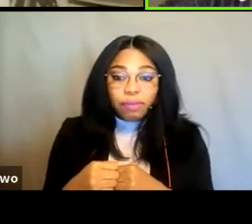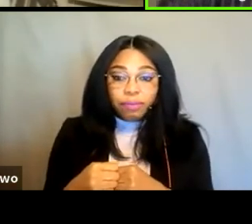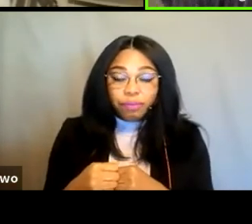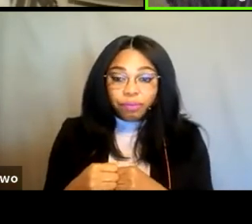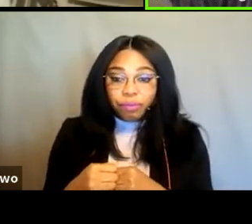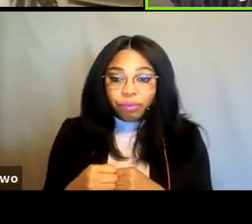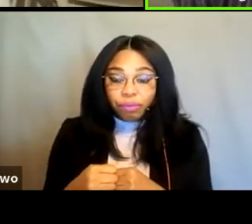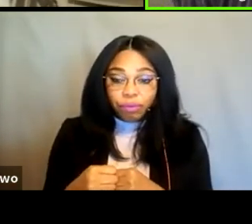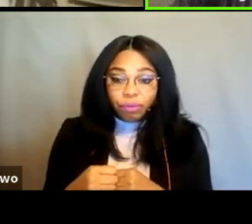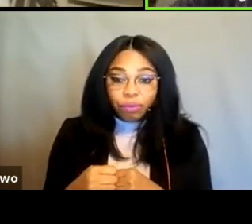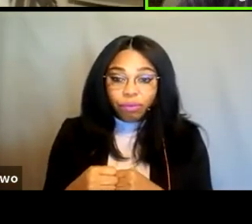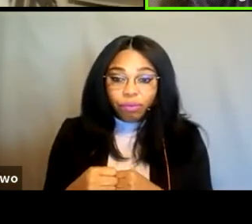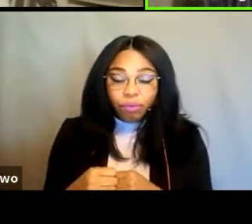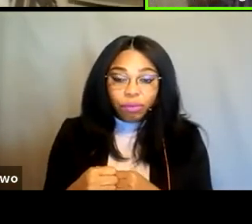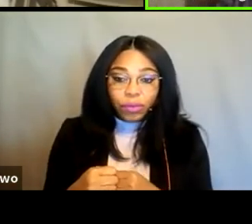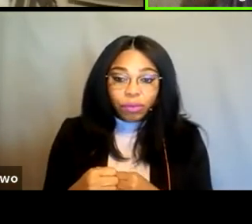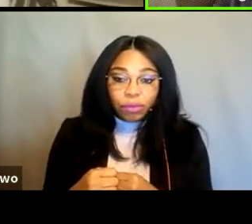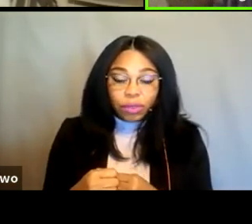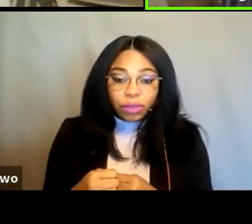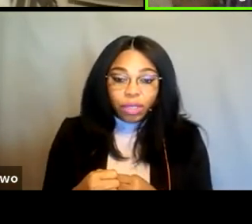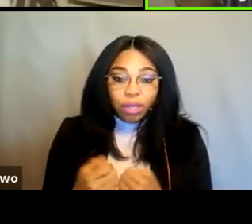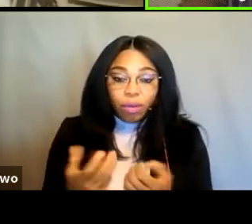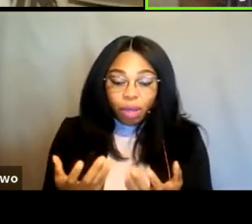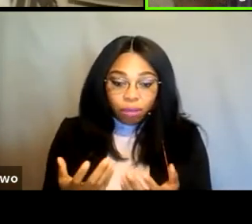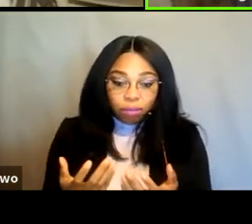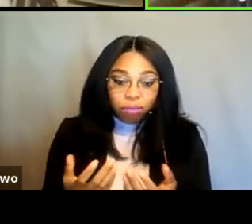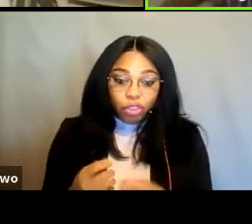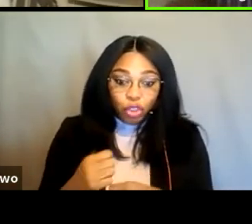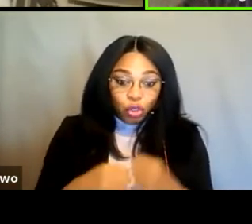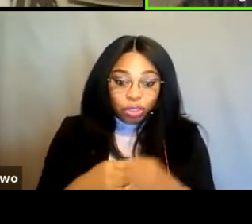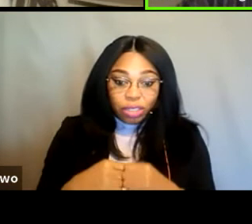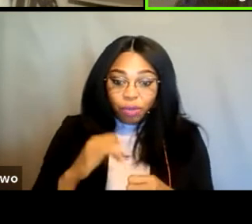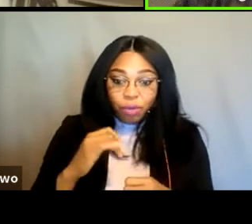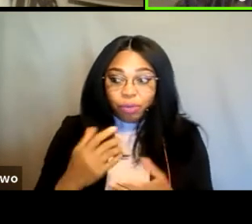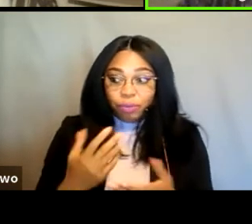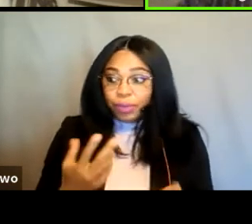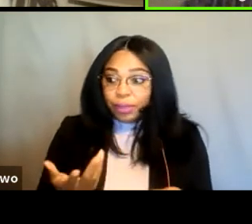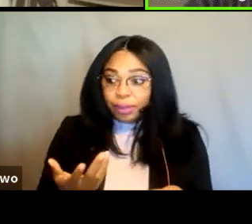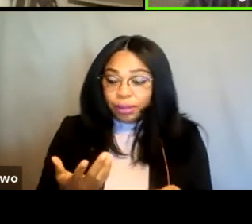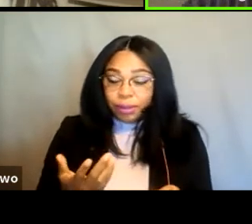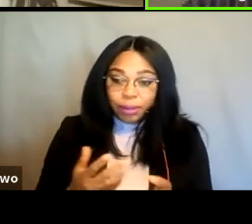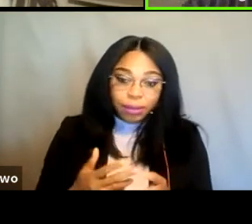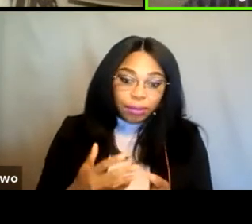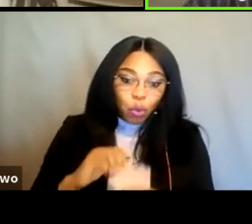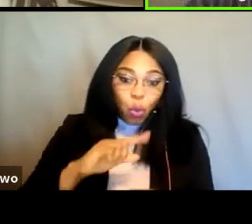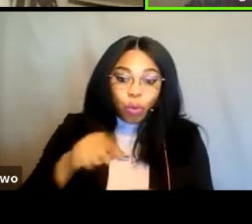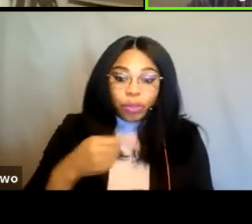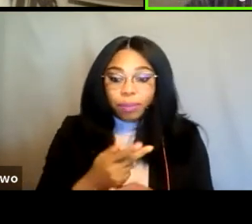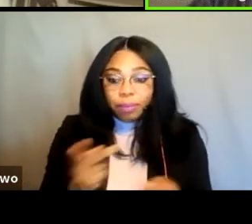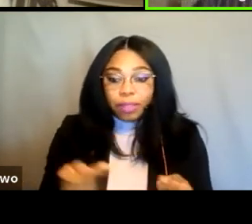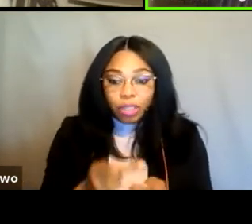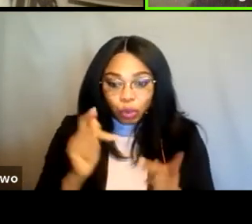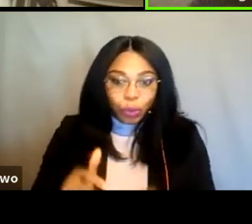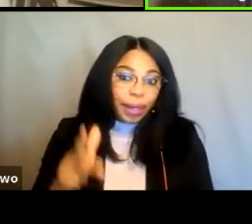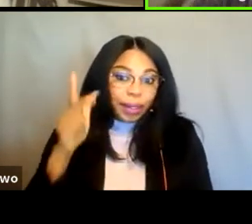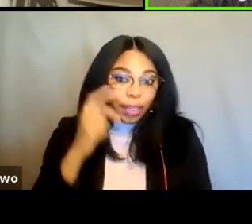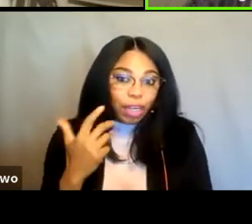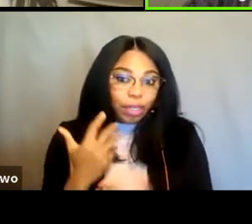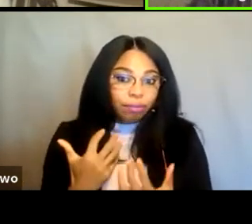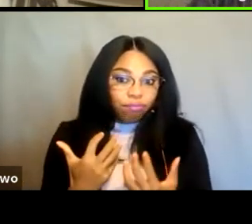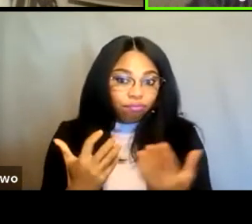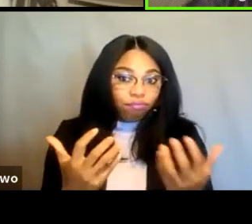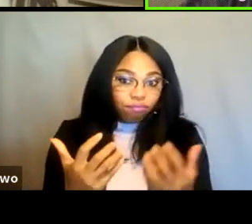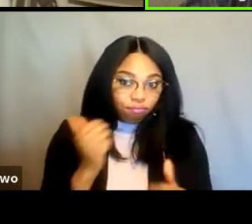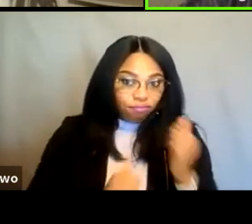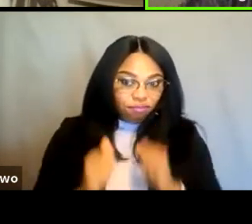have been placed where it's the only place where you can hear the theater, you know, is also problematic. You know, for me, it just doesn't